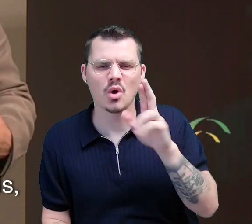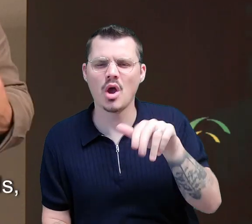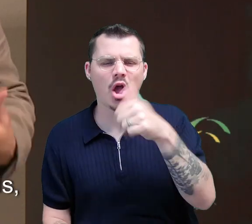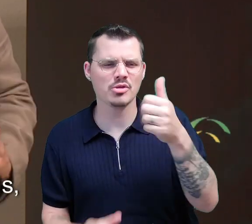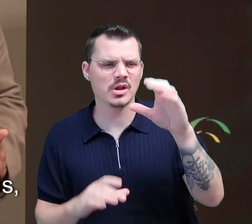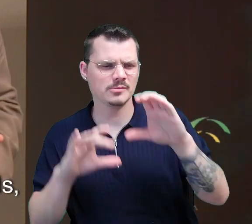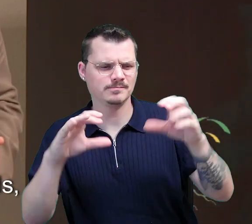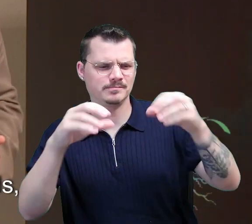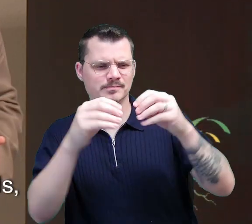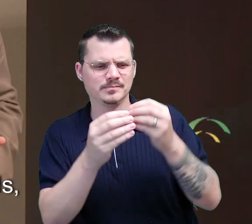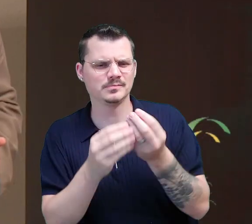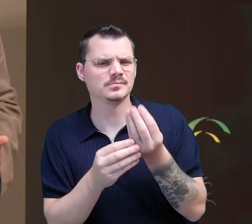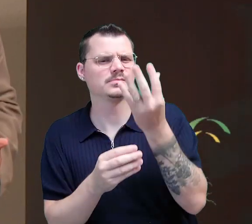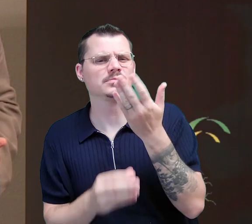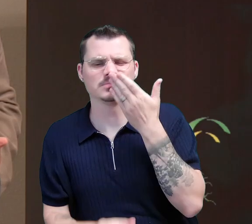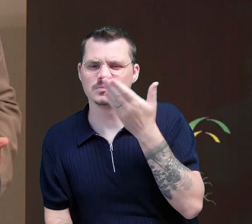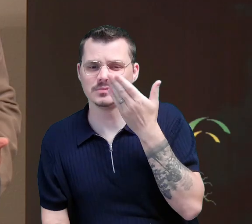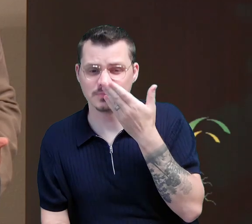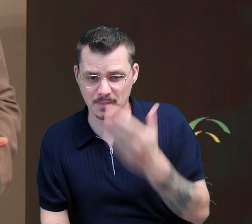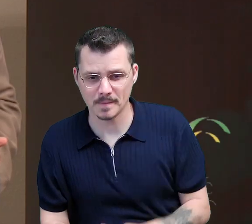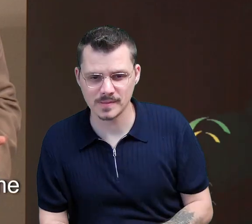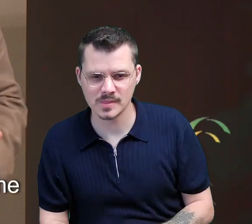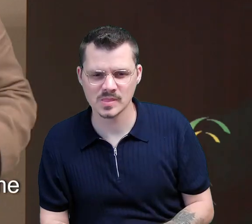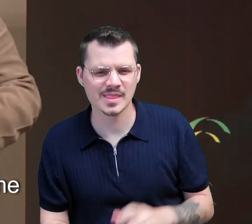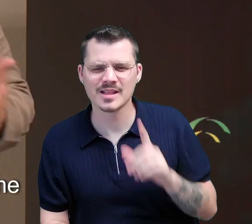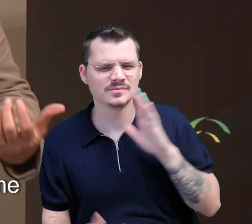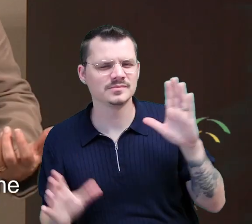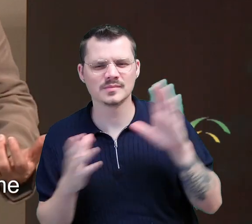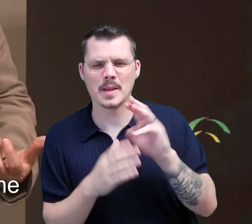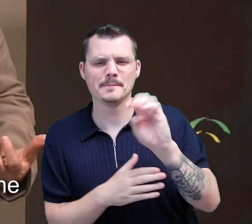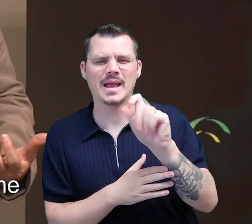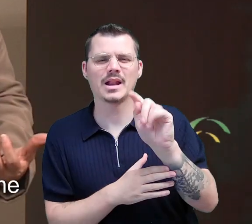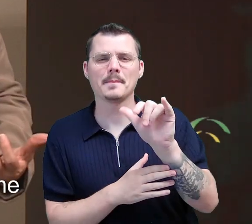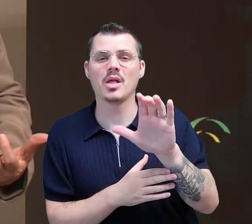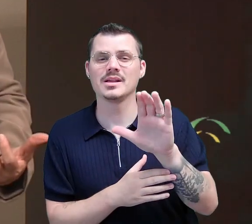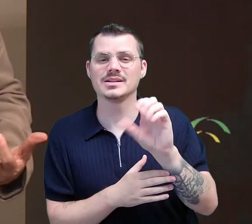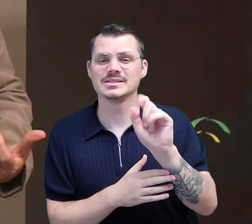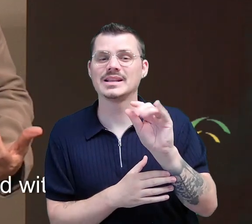other kinds of volatile compounds. It's a completely metabolic